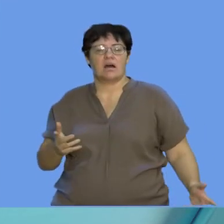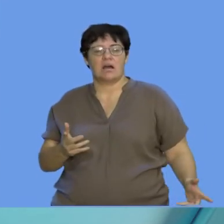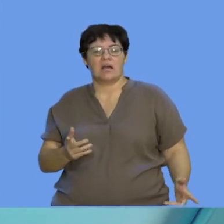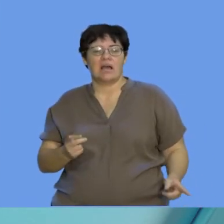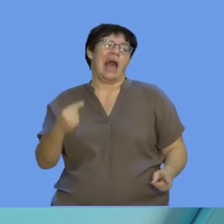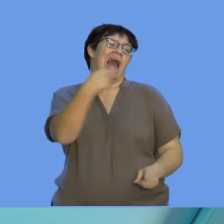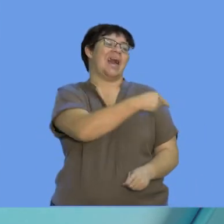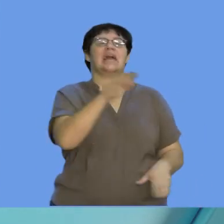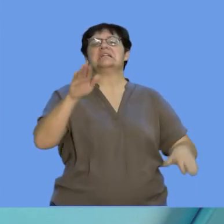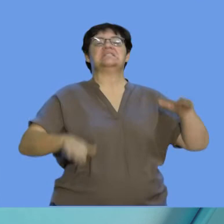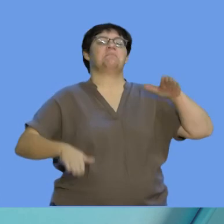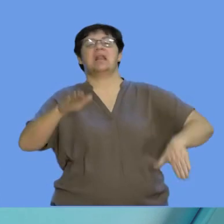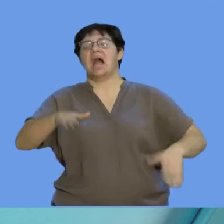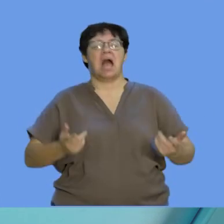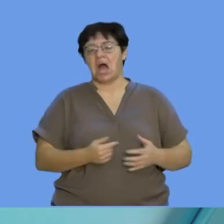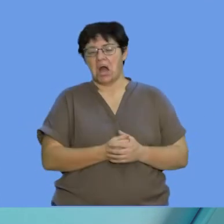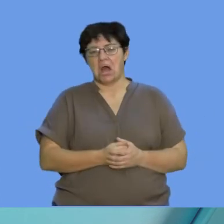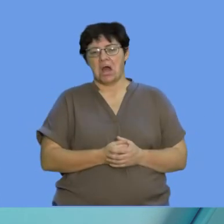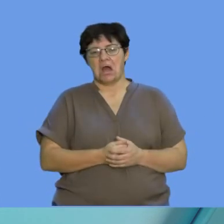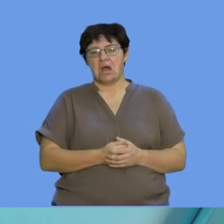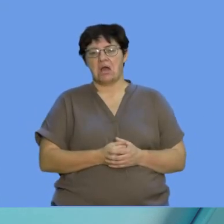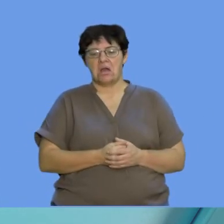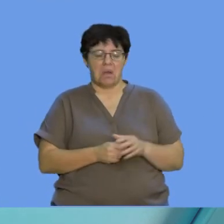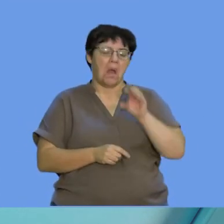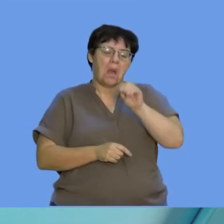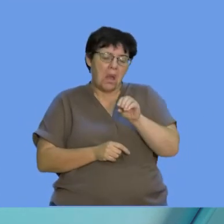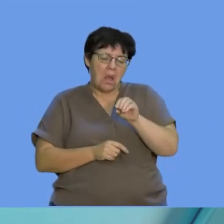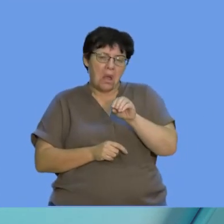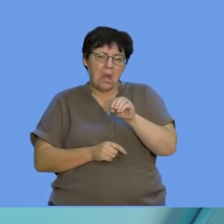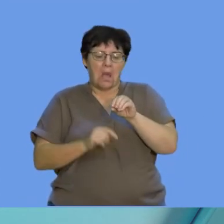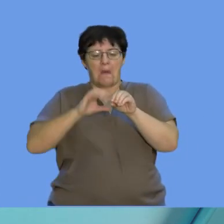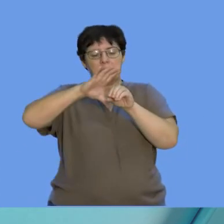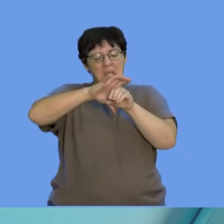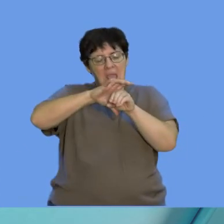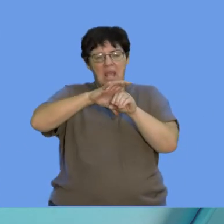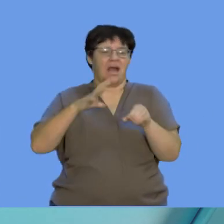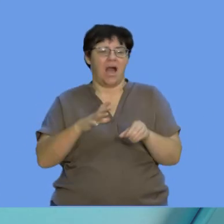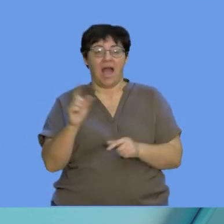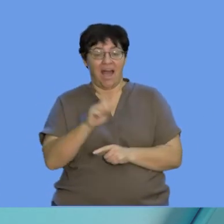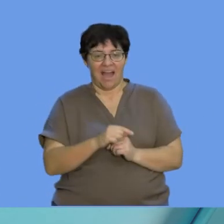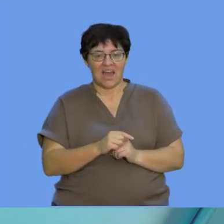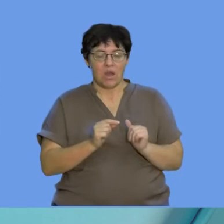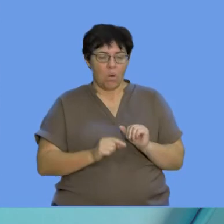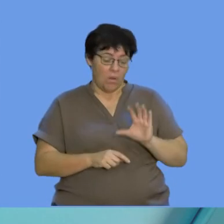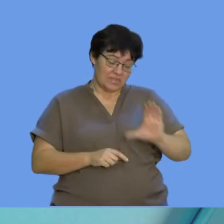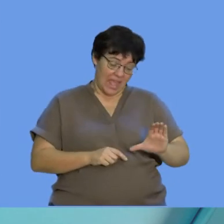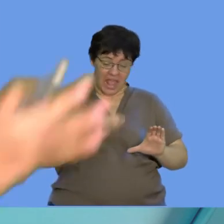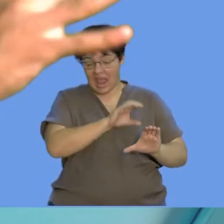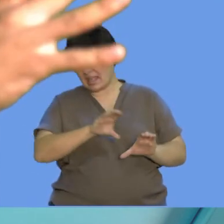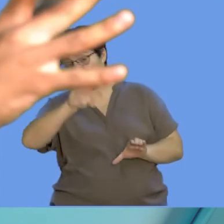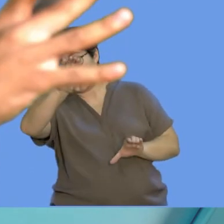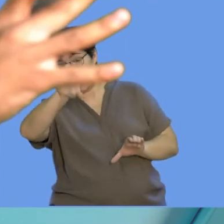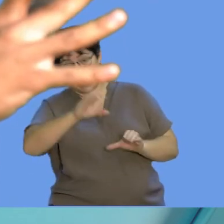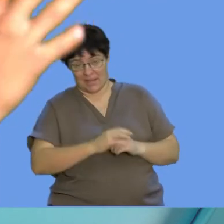other similarities that we've been doing where it's one small triangle in a bigger triangle. No, it's one triangle there